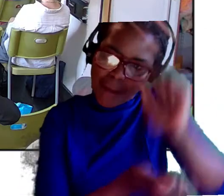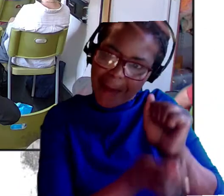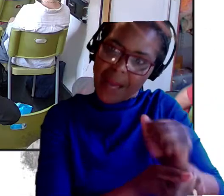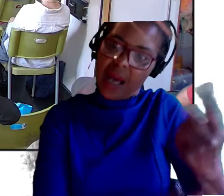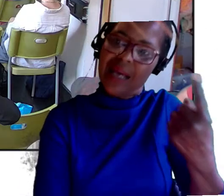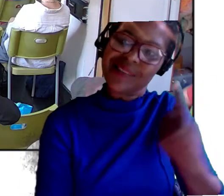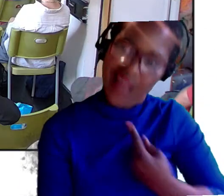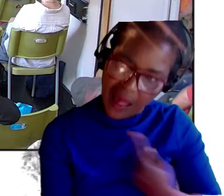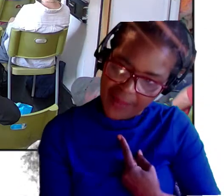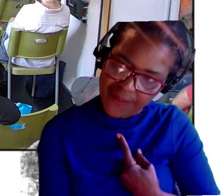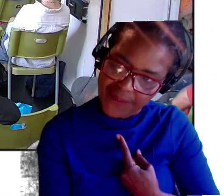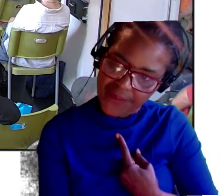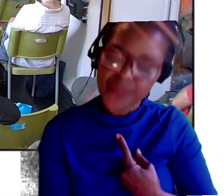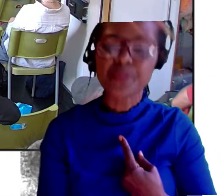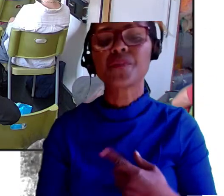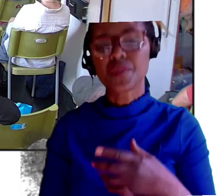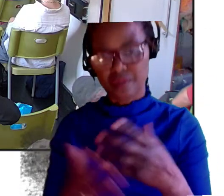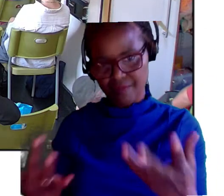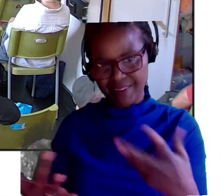like ancient Egypt